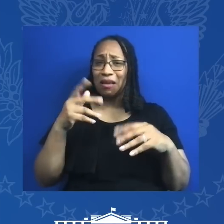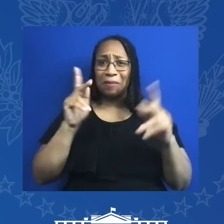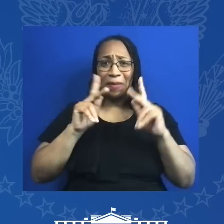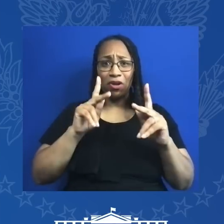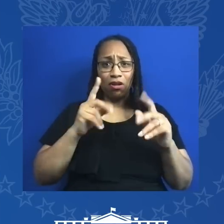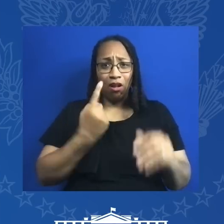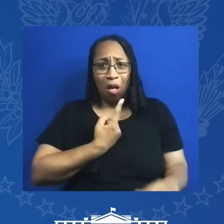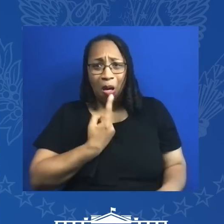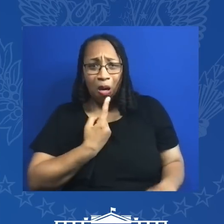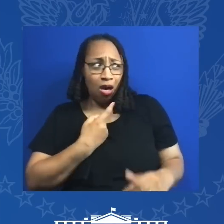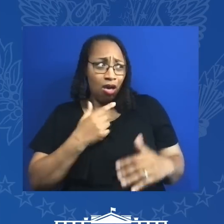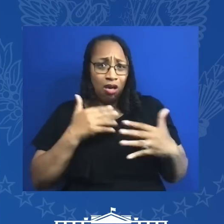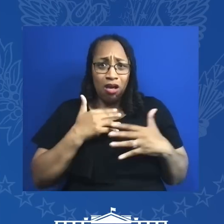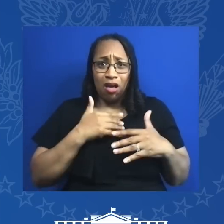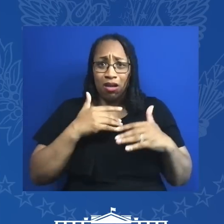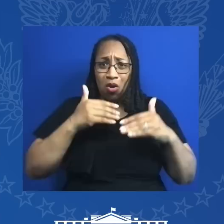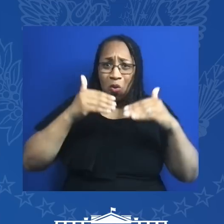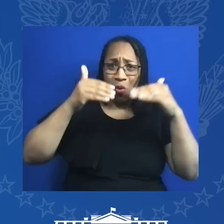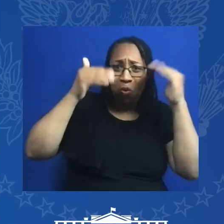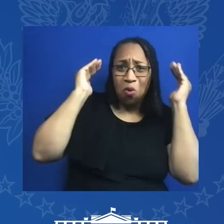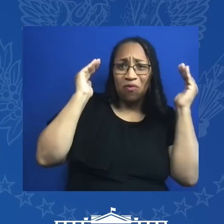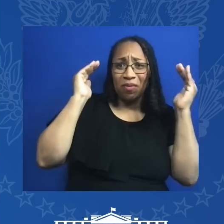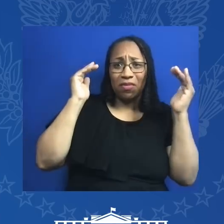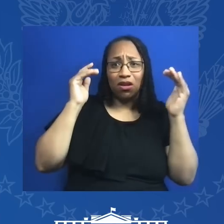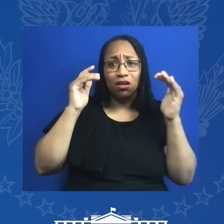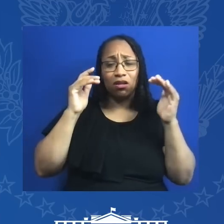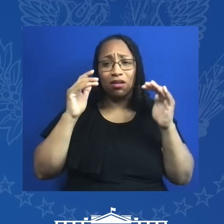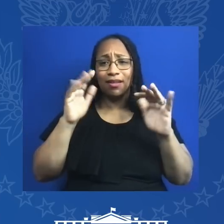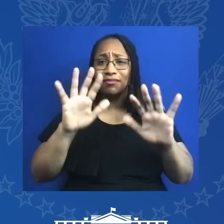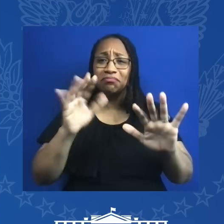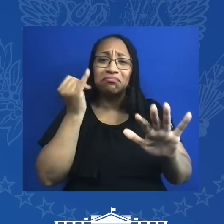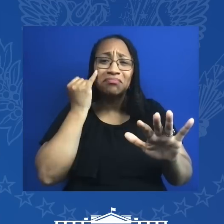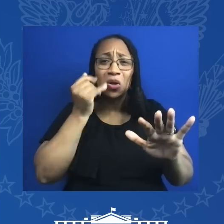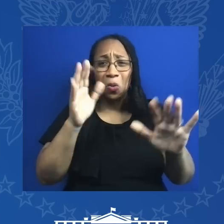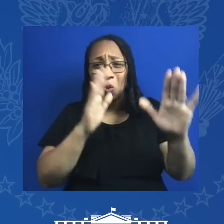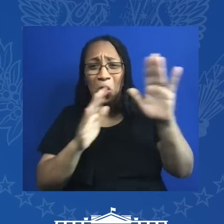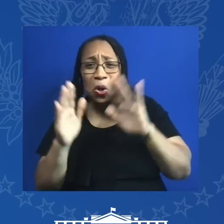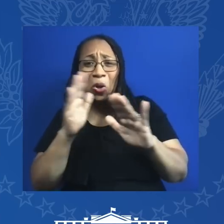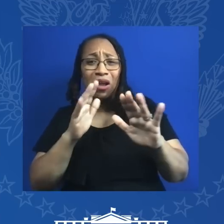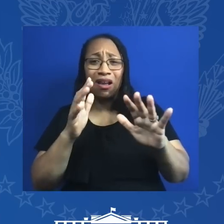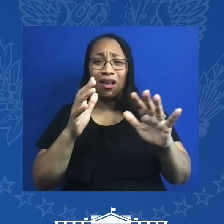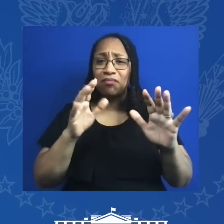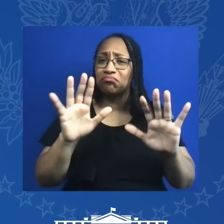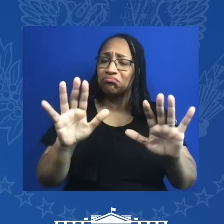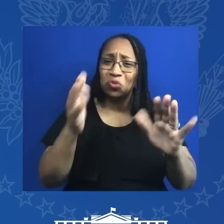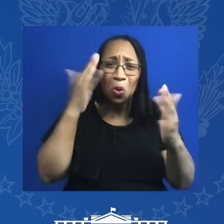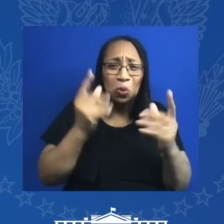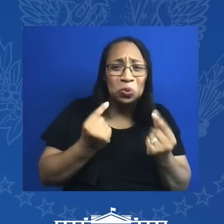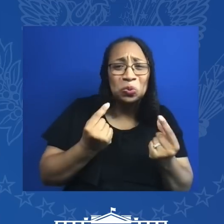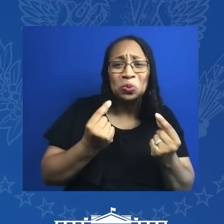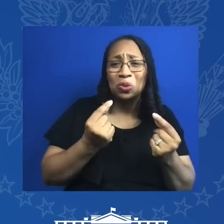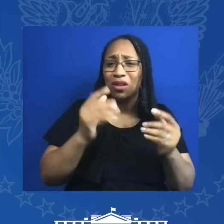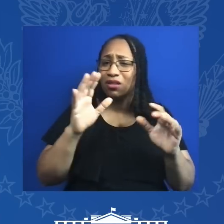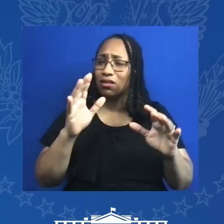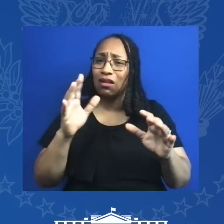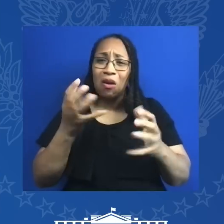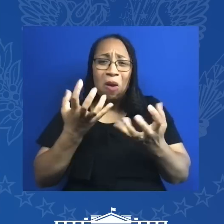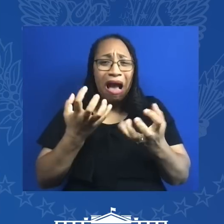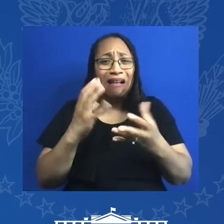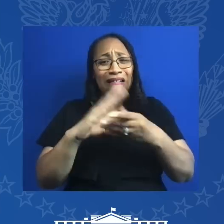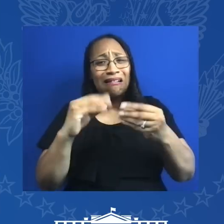worried, if you're just concerned, not sure what to do, you need somebody to talk to, you can now pick up the phone and call